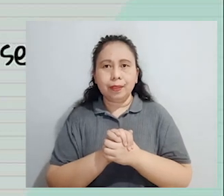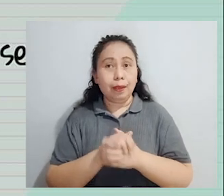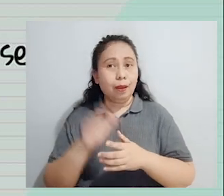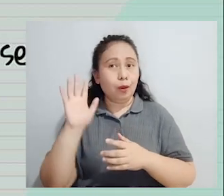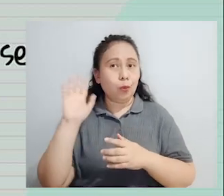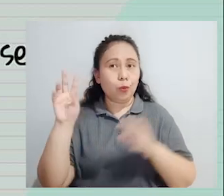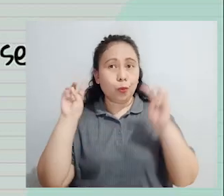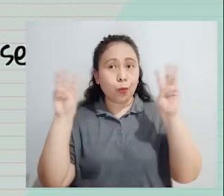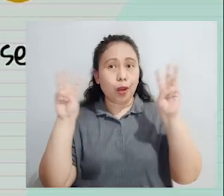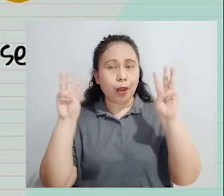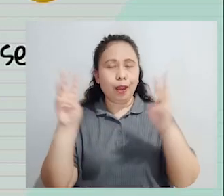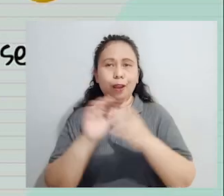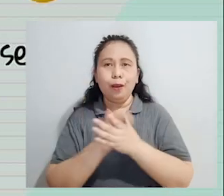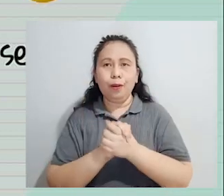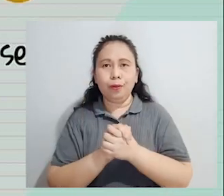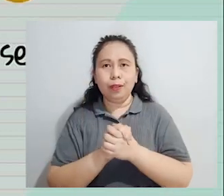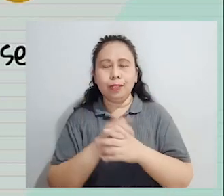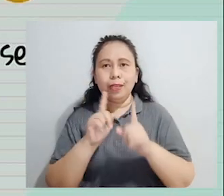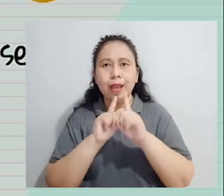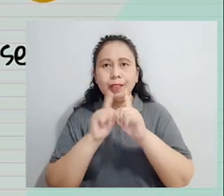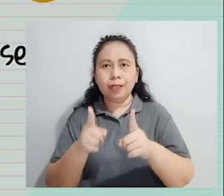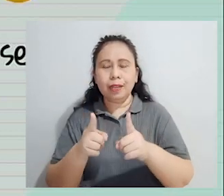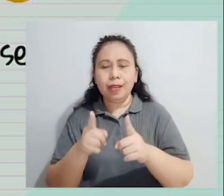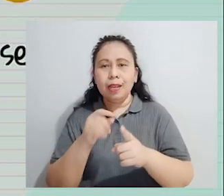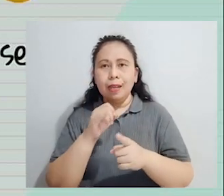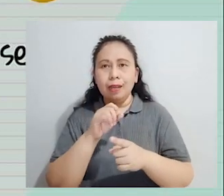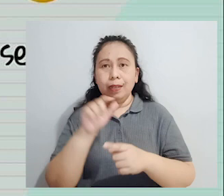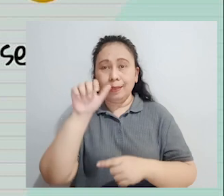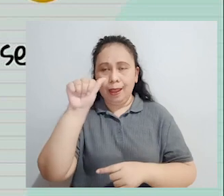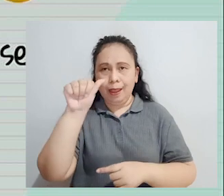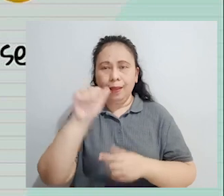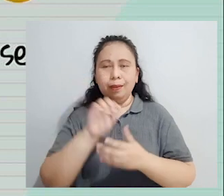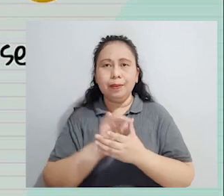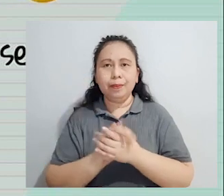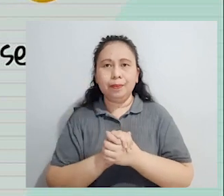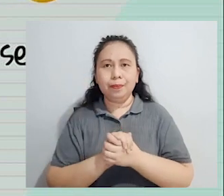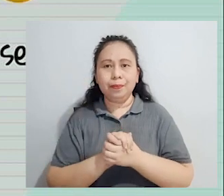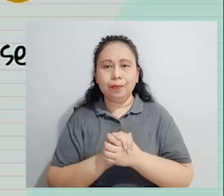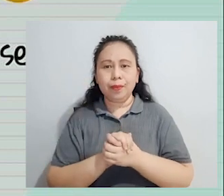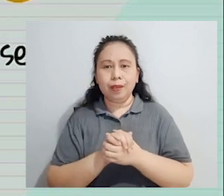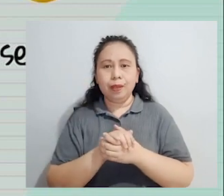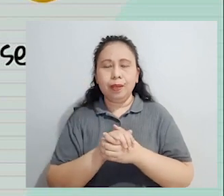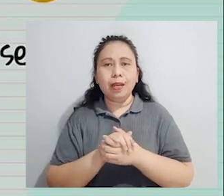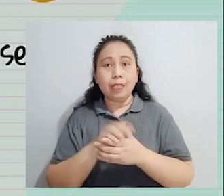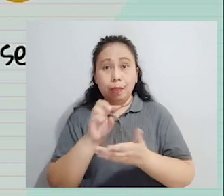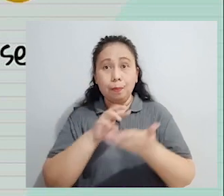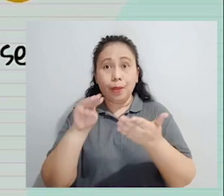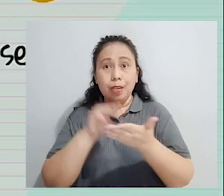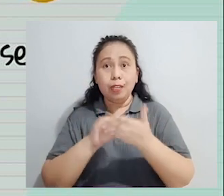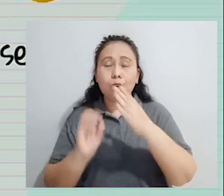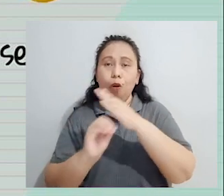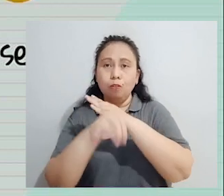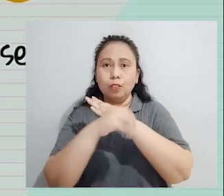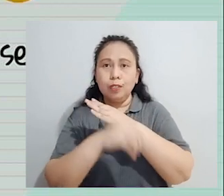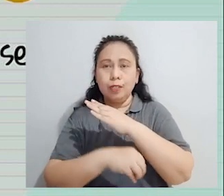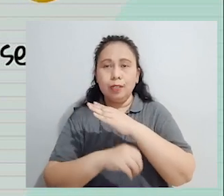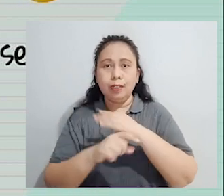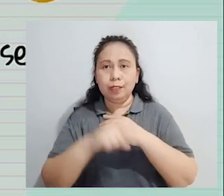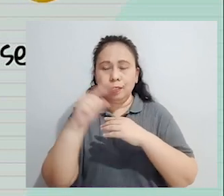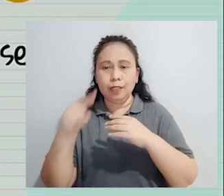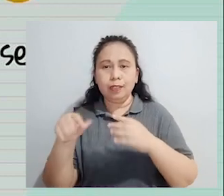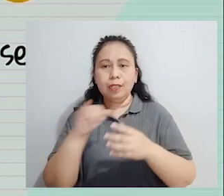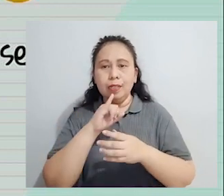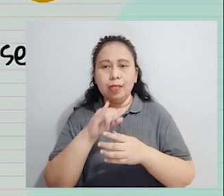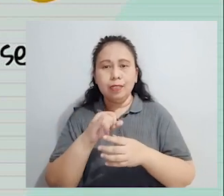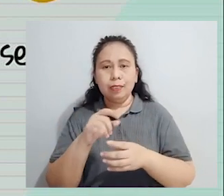Terrific, Fernandina teens! The answer is letter A. The mid-ocean ridge is the site where the new